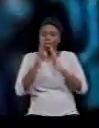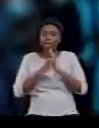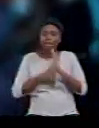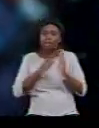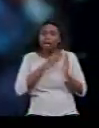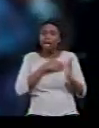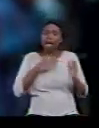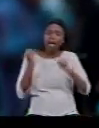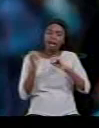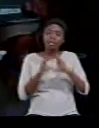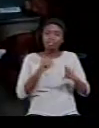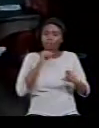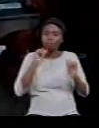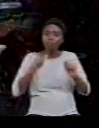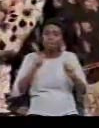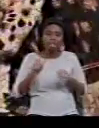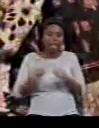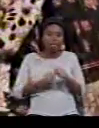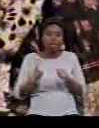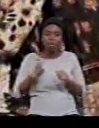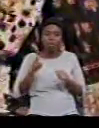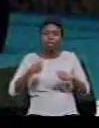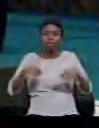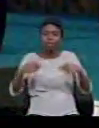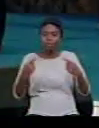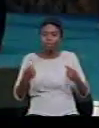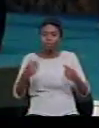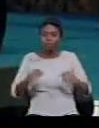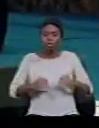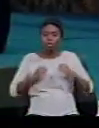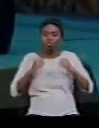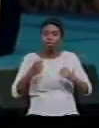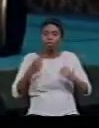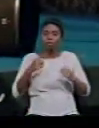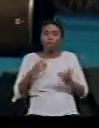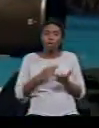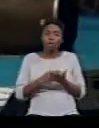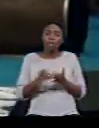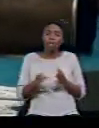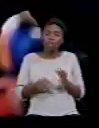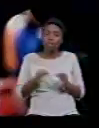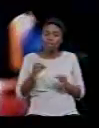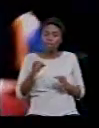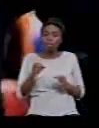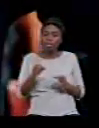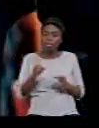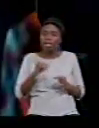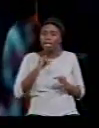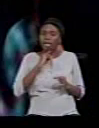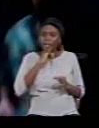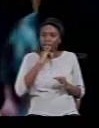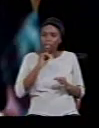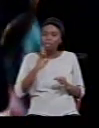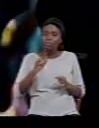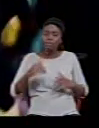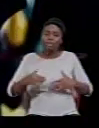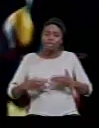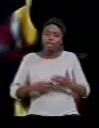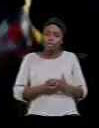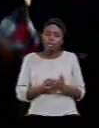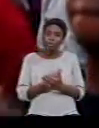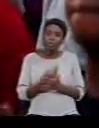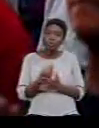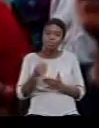impossibilities everywhere it goes. The strength of the Holy Ghost in the holder of this ace is being renewed daily as